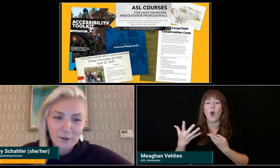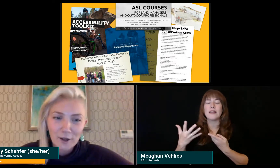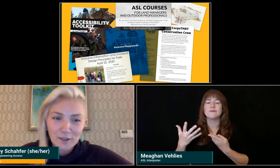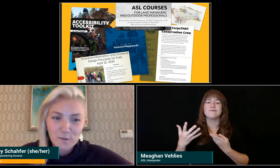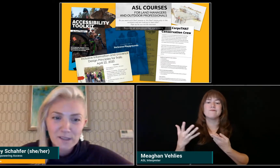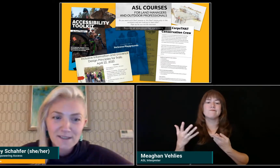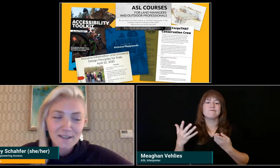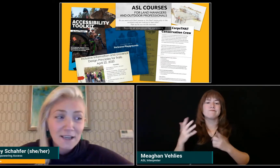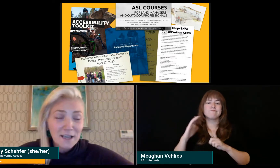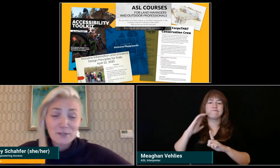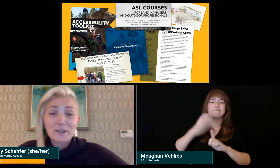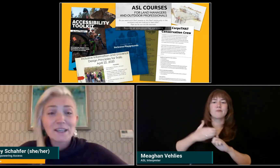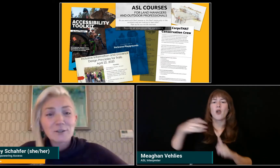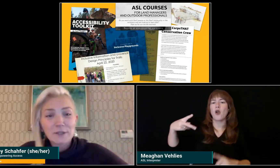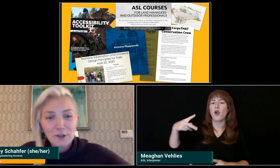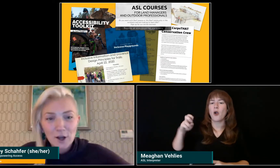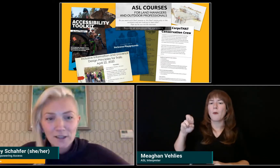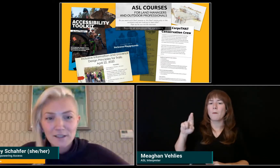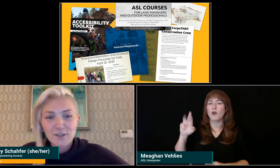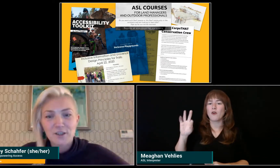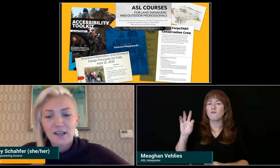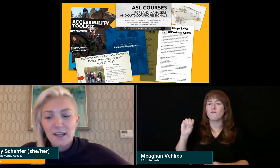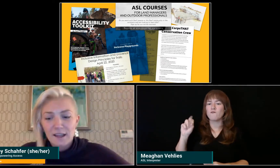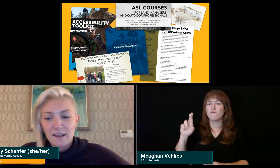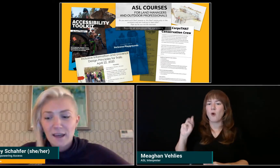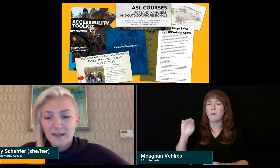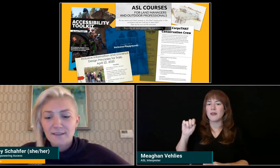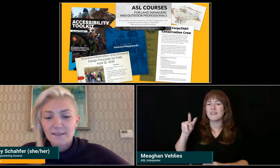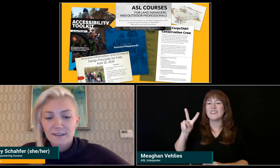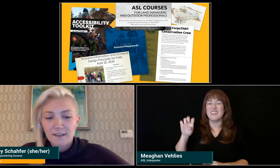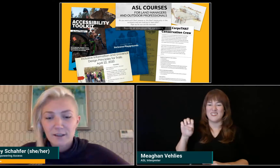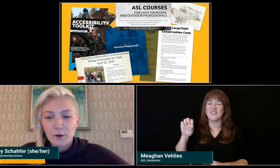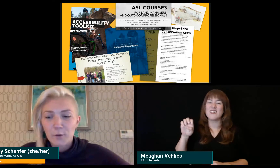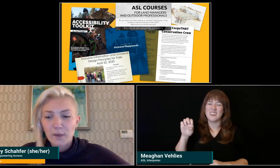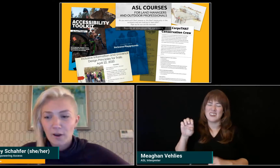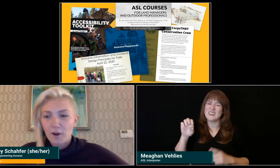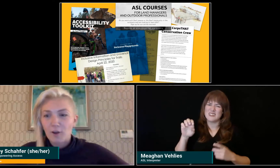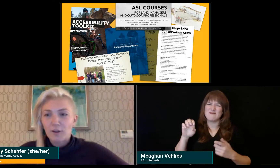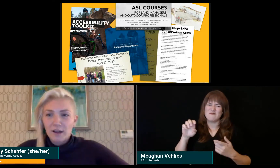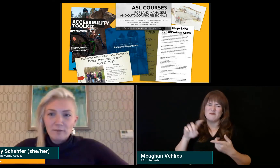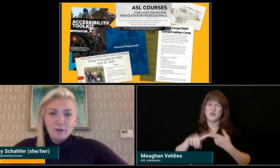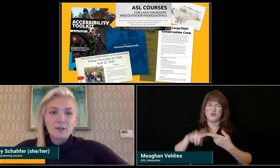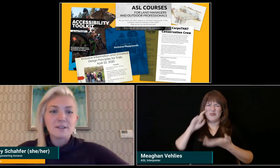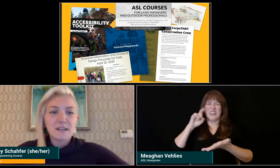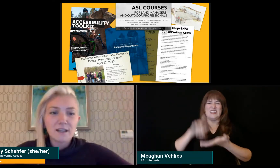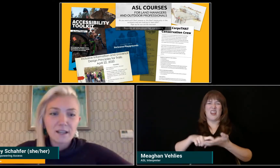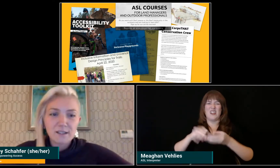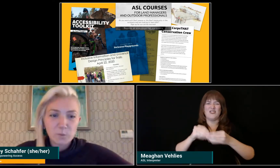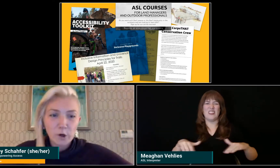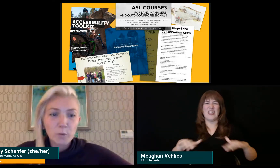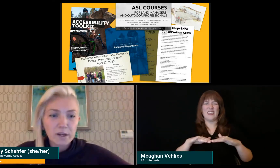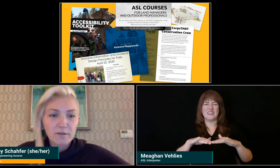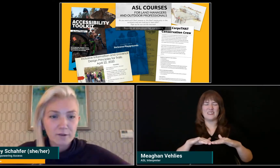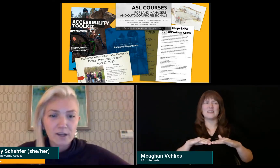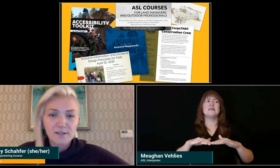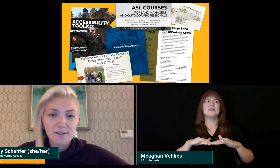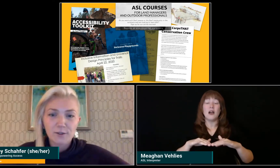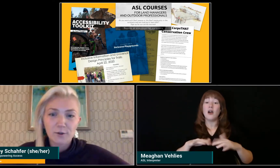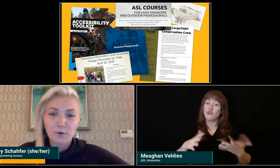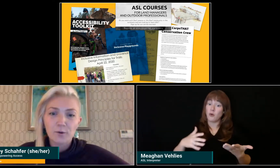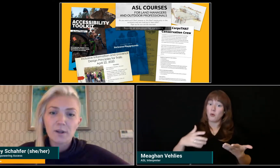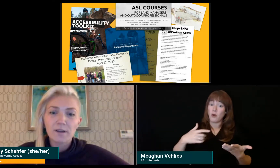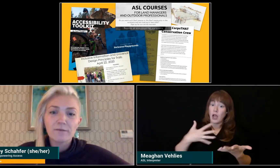land acknowledgements. And so I'd like to acknowledge that we all have learned that it's appropriate for